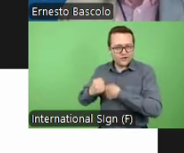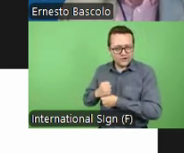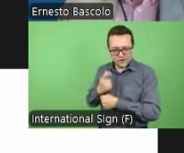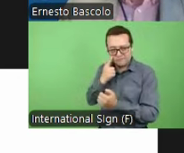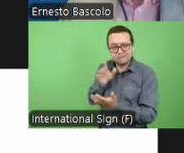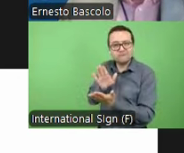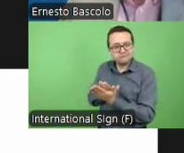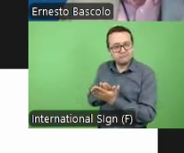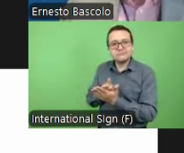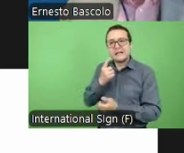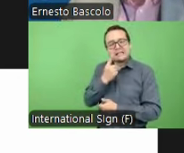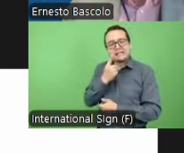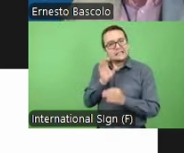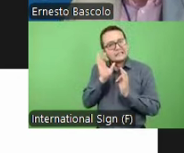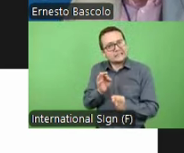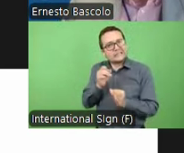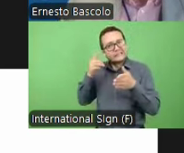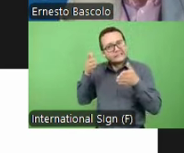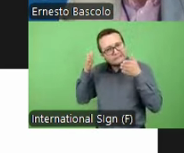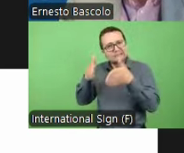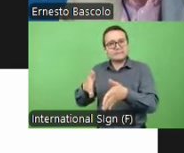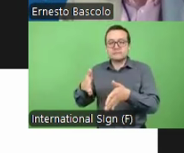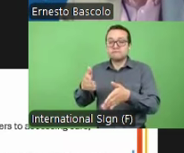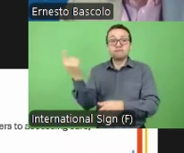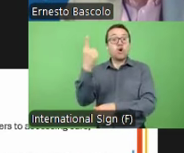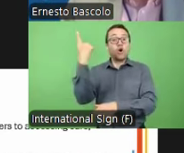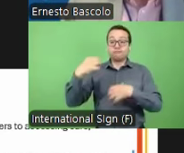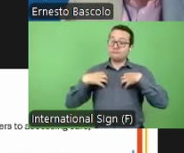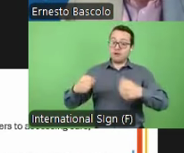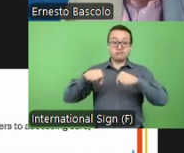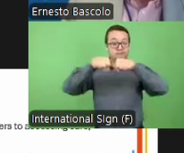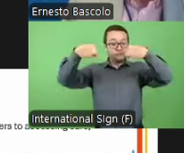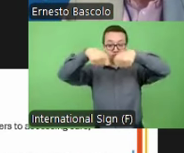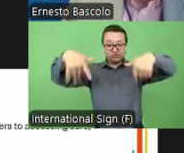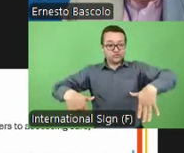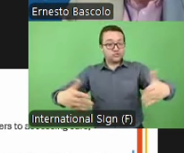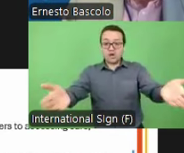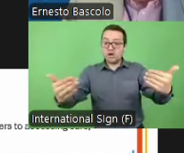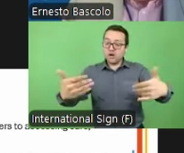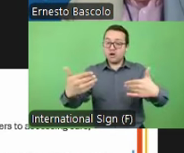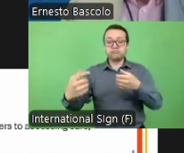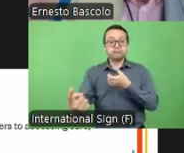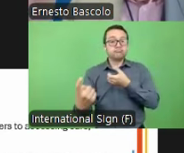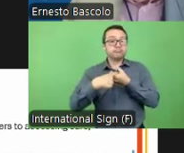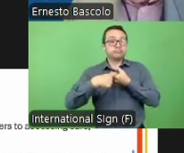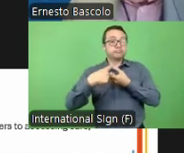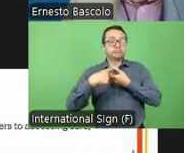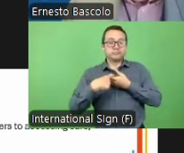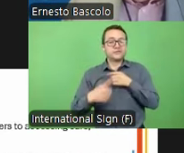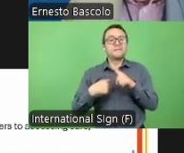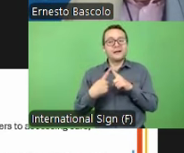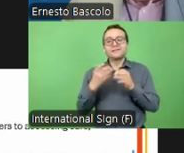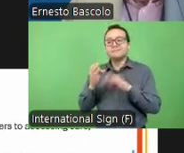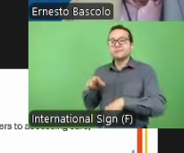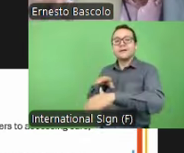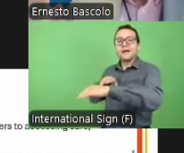pone in énfasis our no region solo puts en las emphasis condiciones de not only in cobertura, the conditions sino of también en el coverage, acceso a los but servicios also de in the salud. access to health No services.